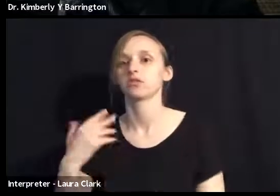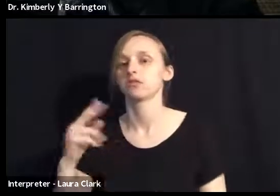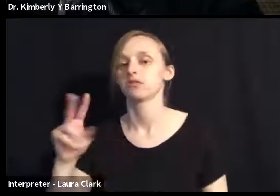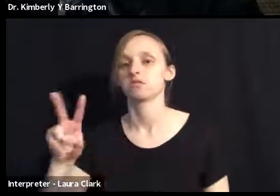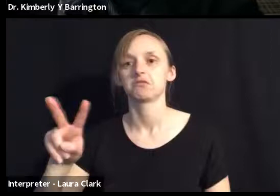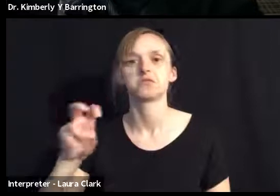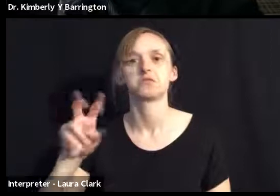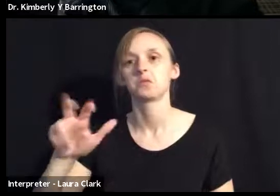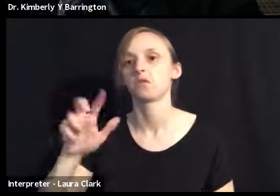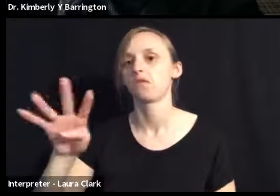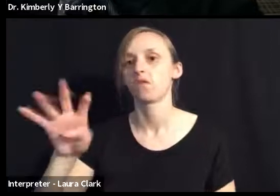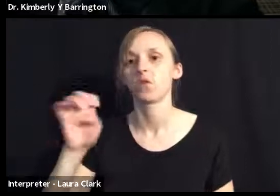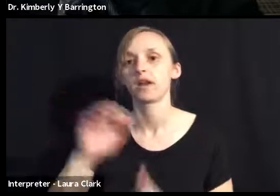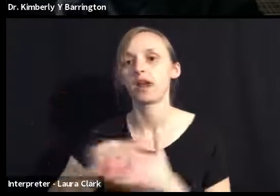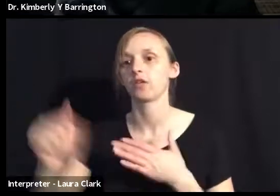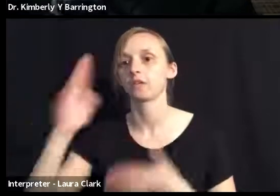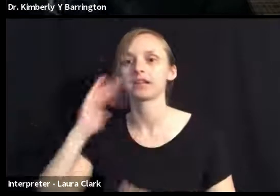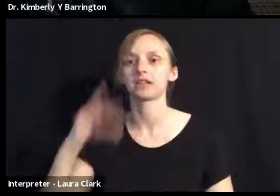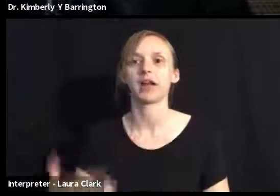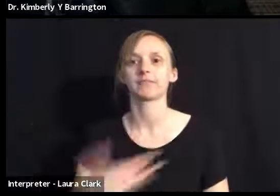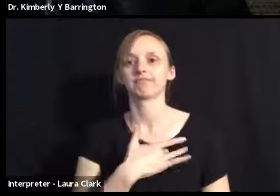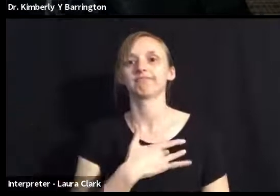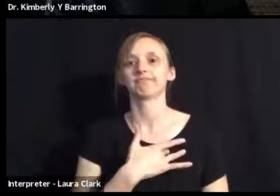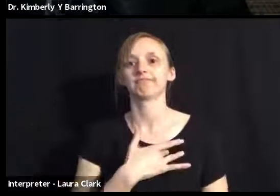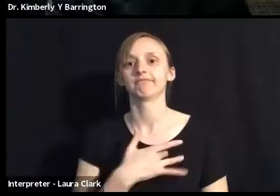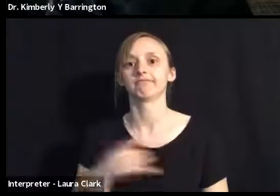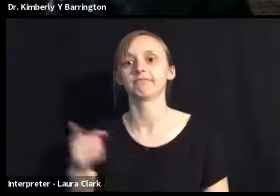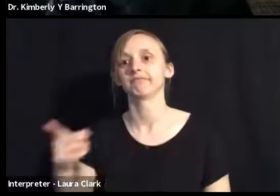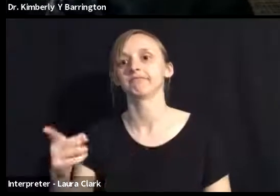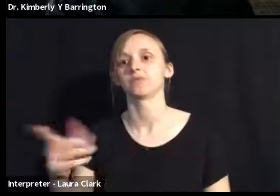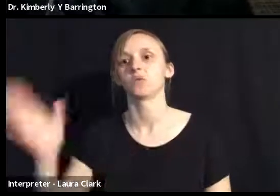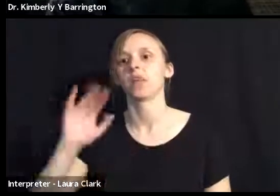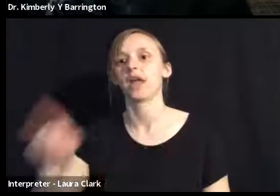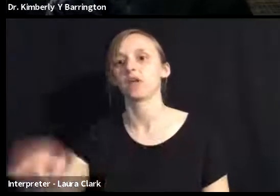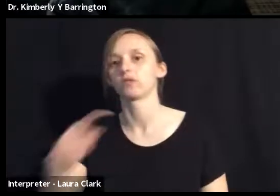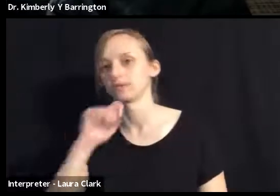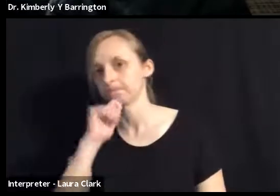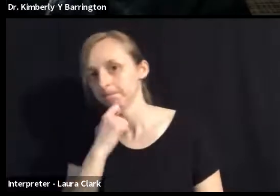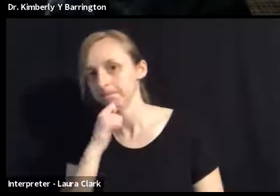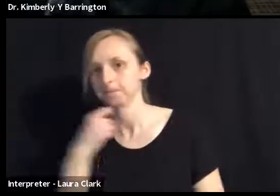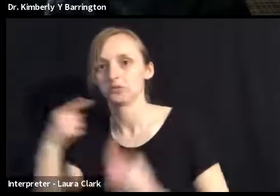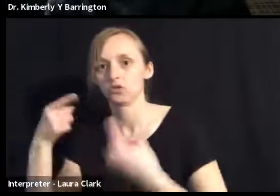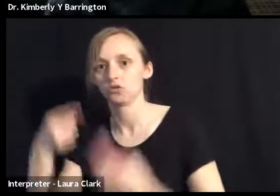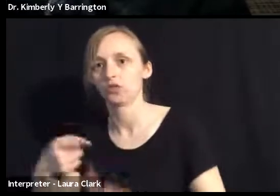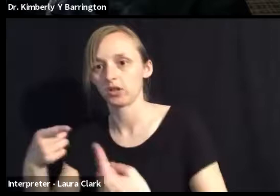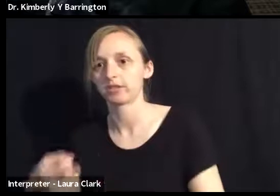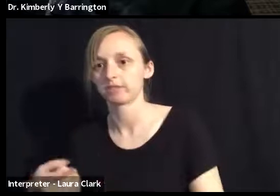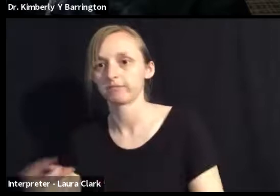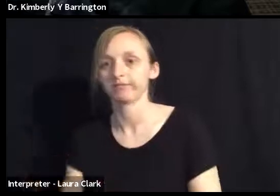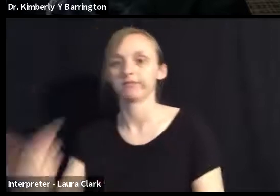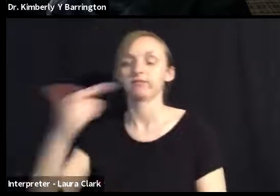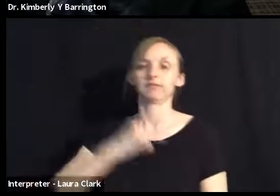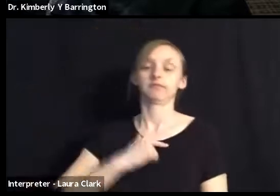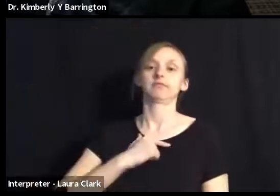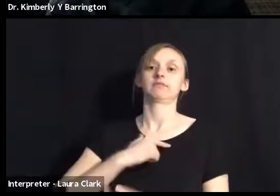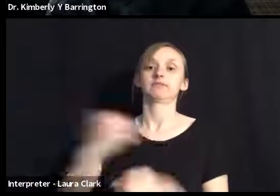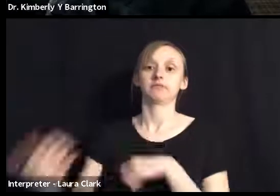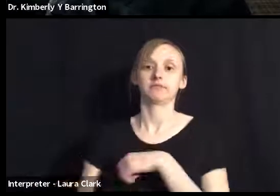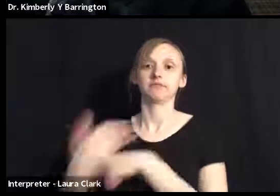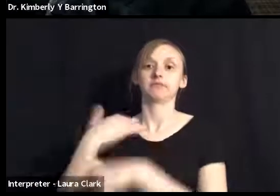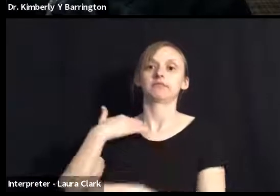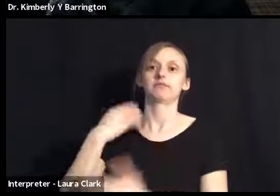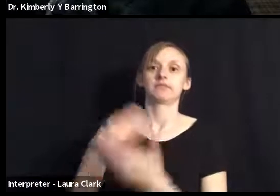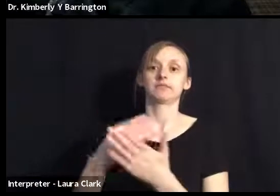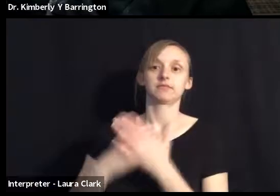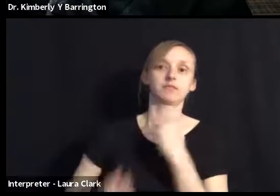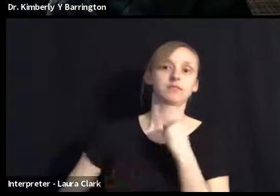just because I touched them in that season of when they was hurt, when they were down, when they were sick, when they were this or that. And now